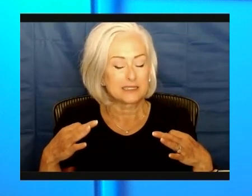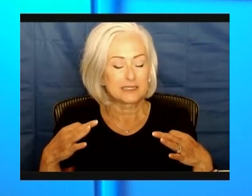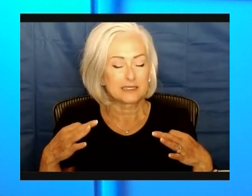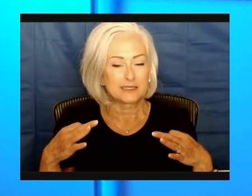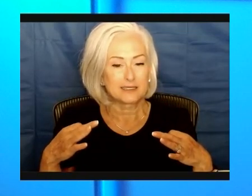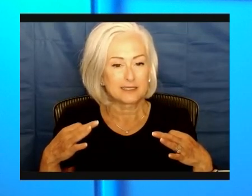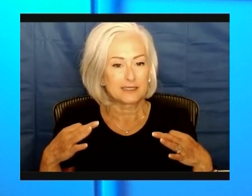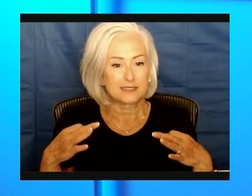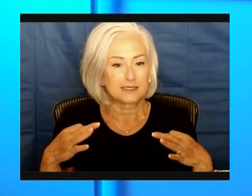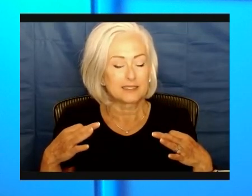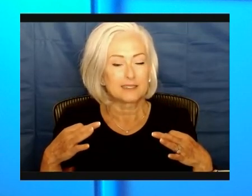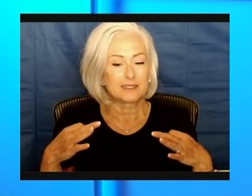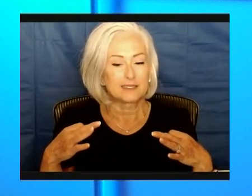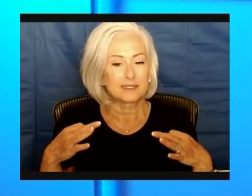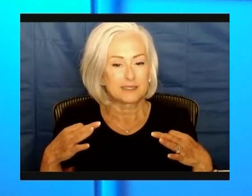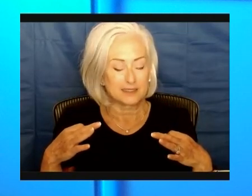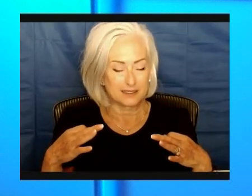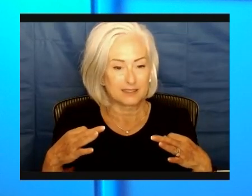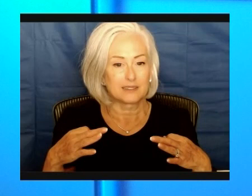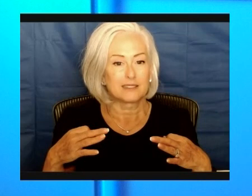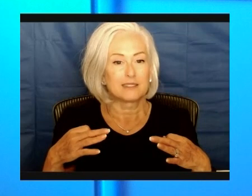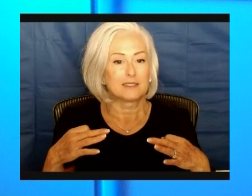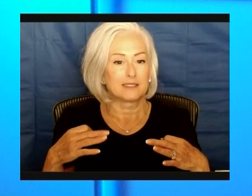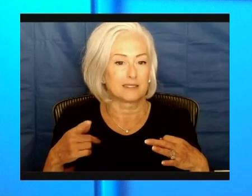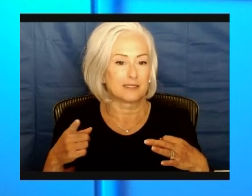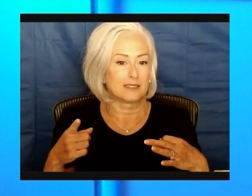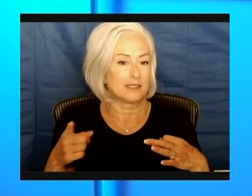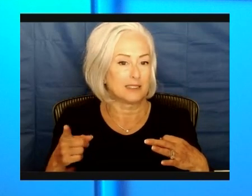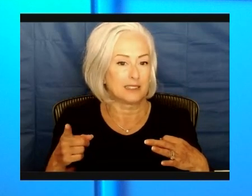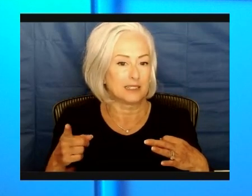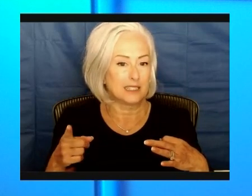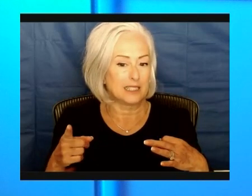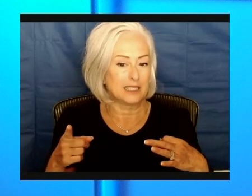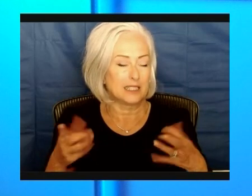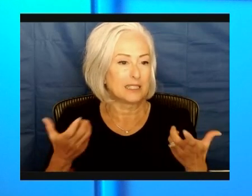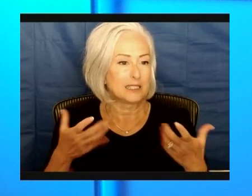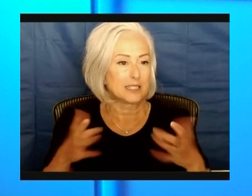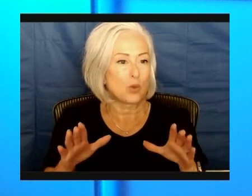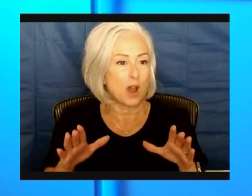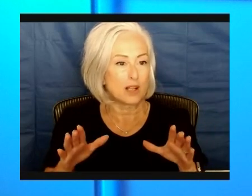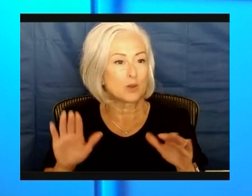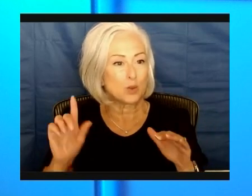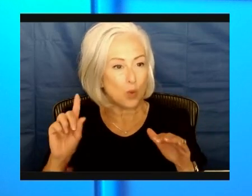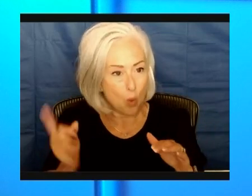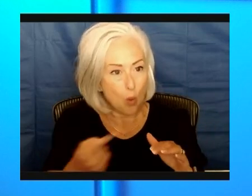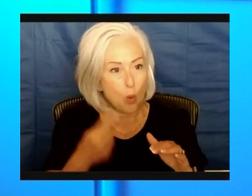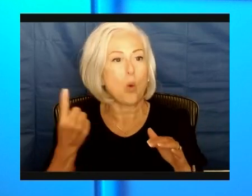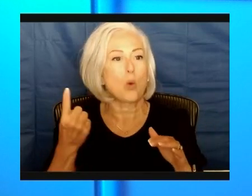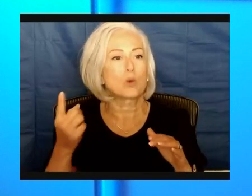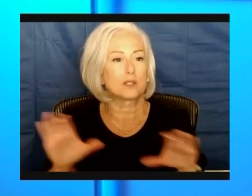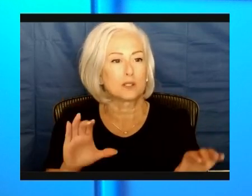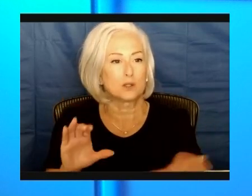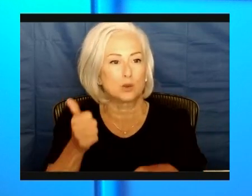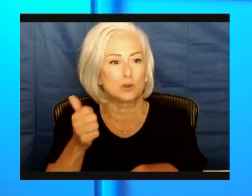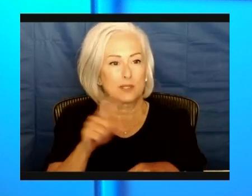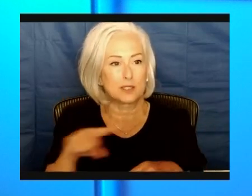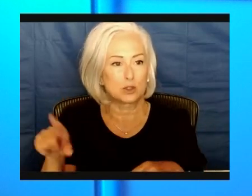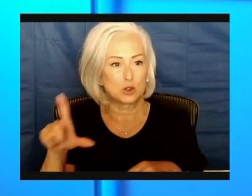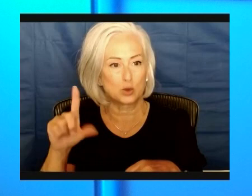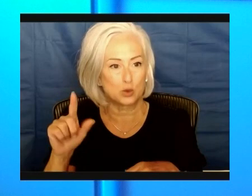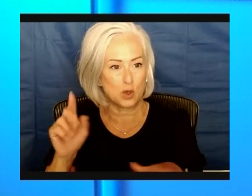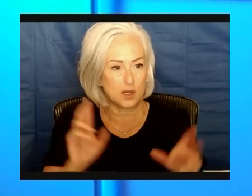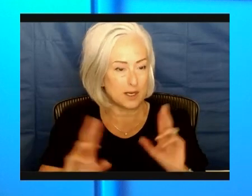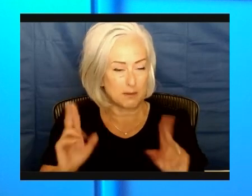only doing for 10 or 20 patients. So he started organizing fellowship program